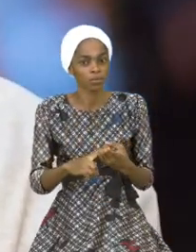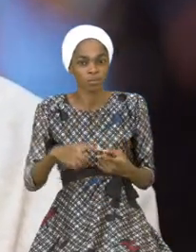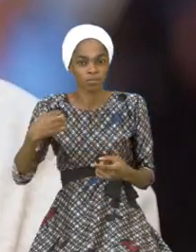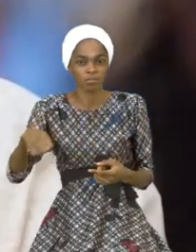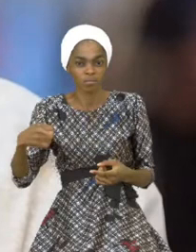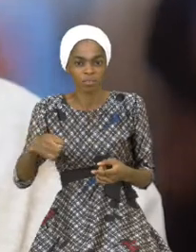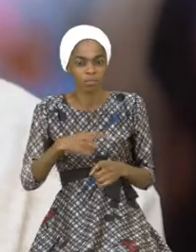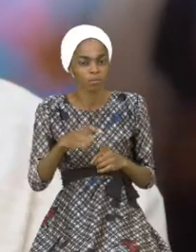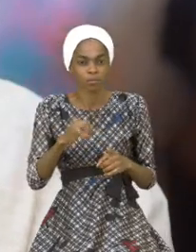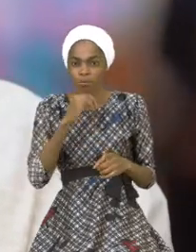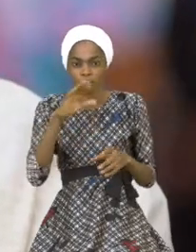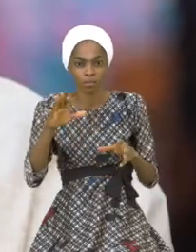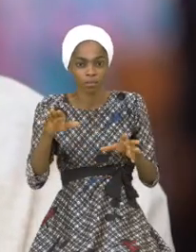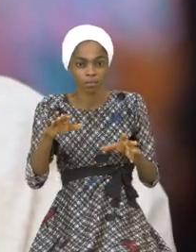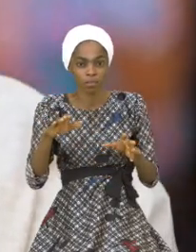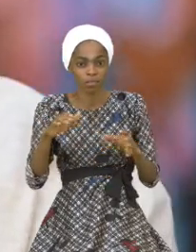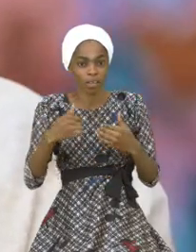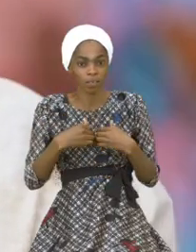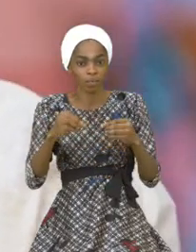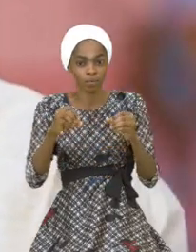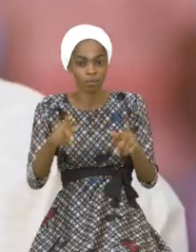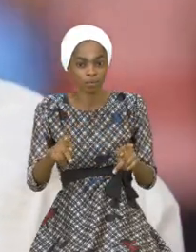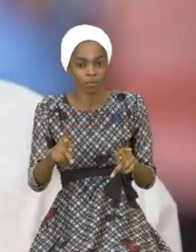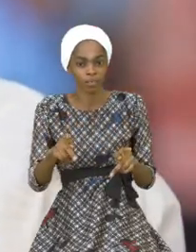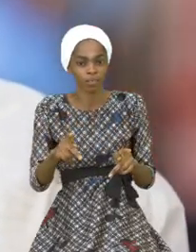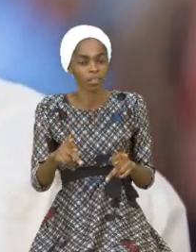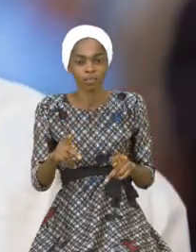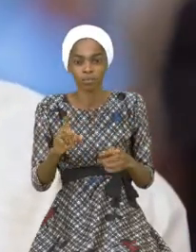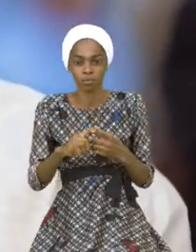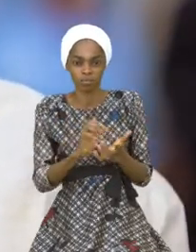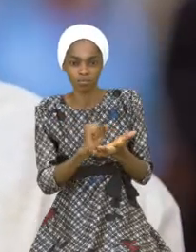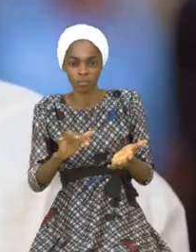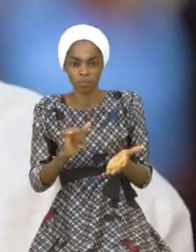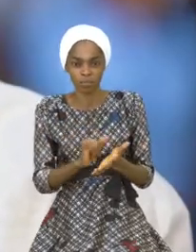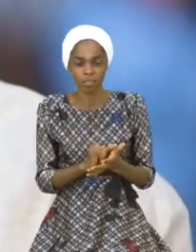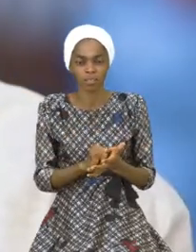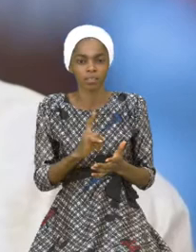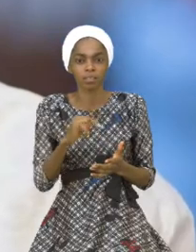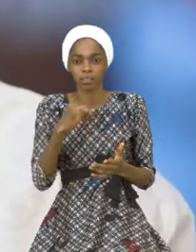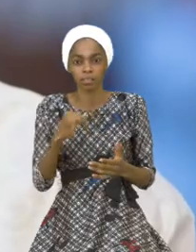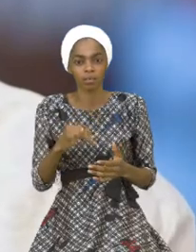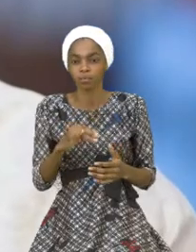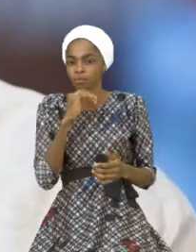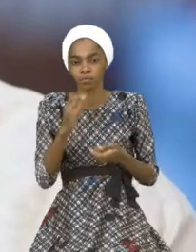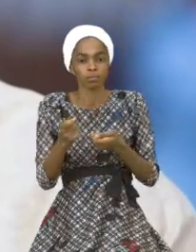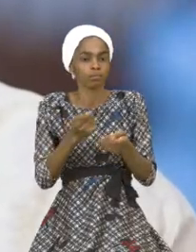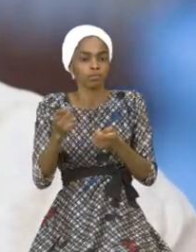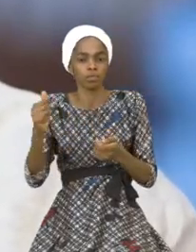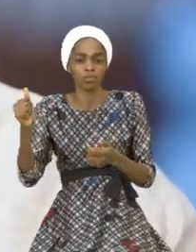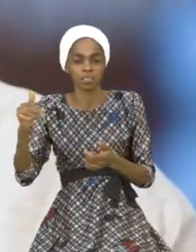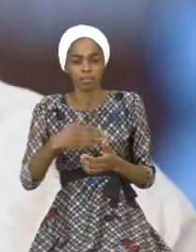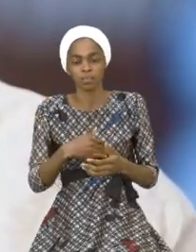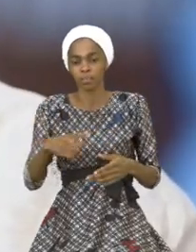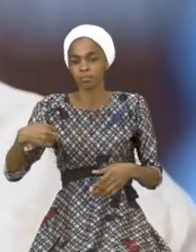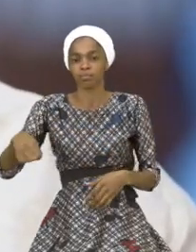the opportunity to do that. I will lose control, and I will pass the urine just like that. And this makes